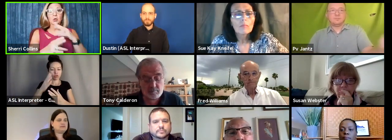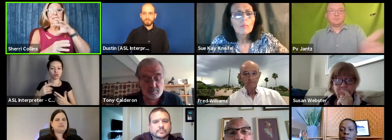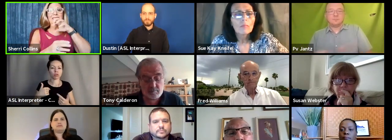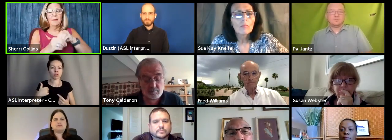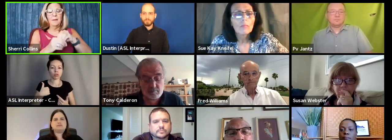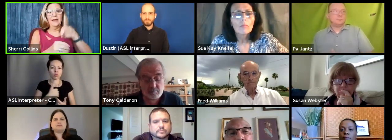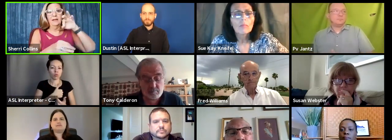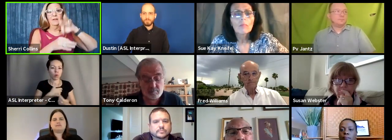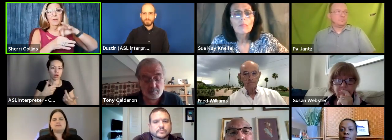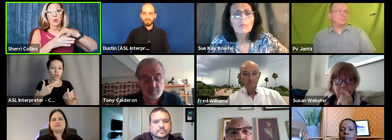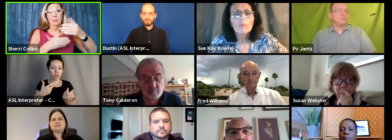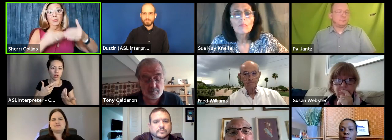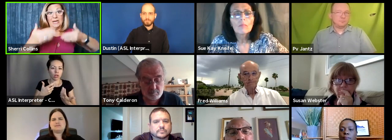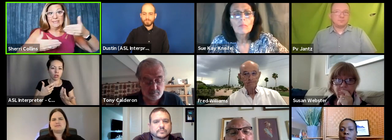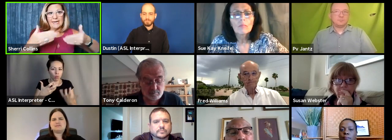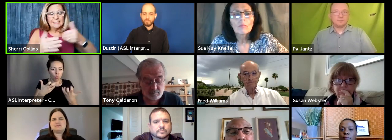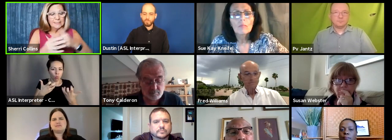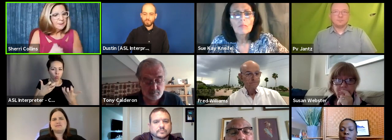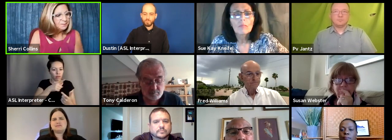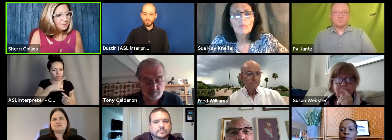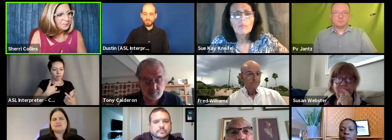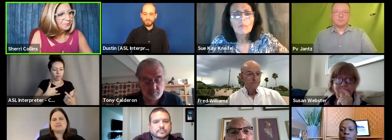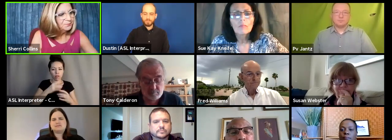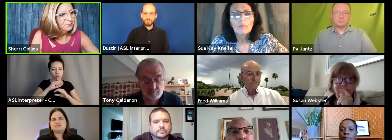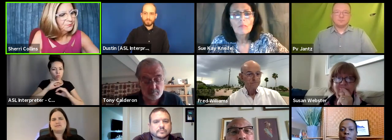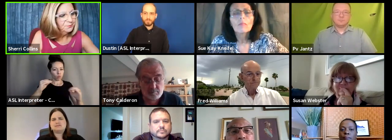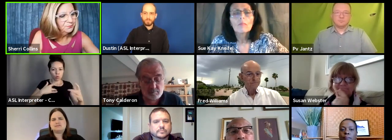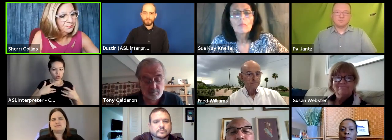to participate in the voting process.